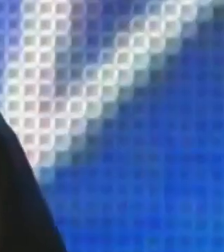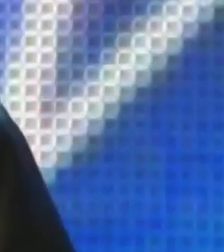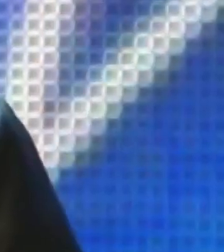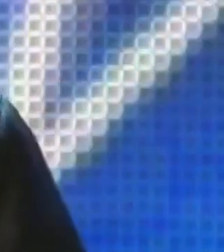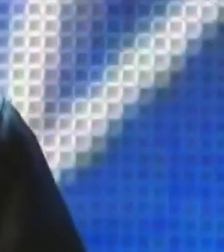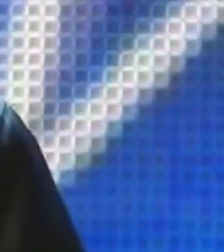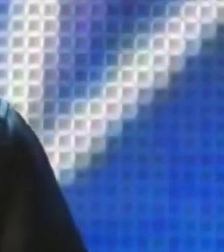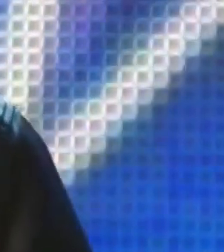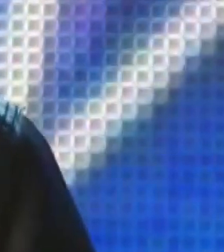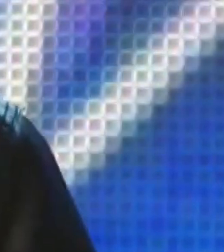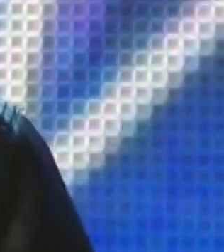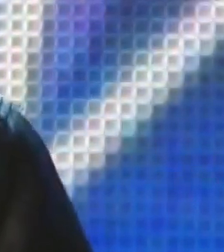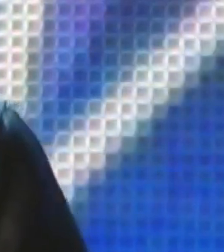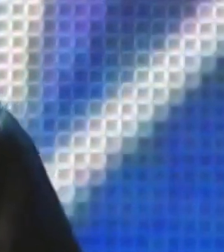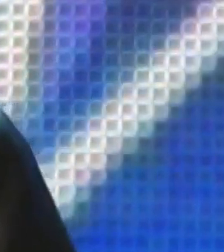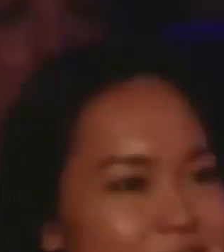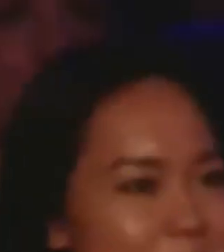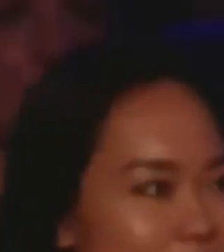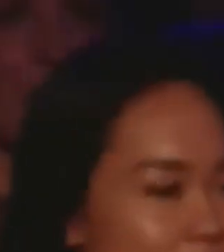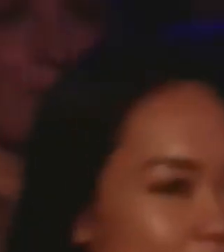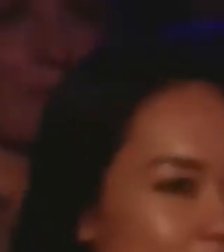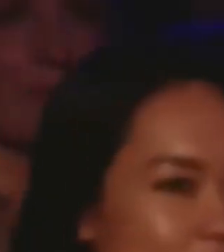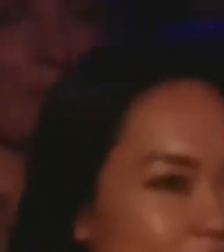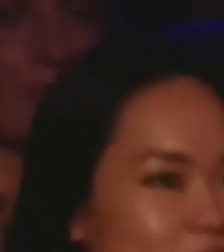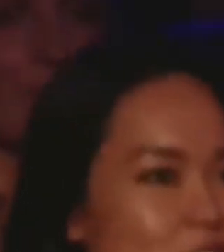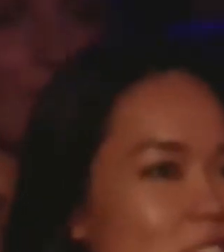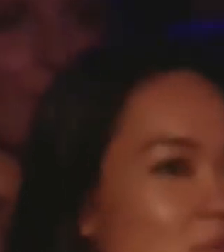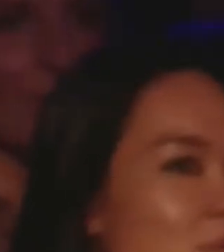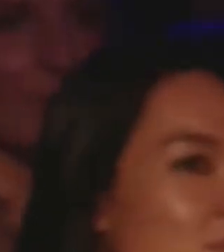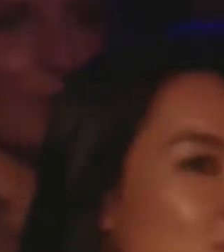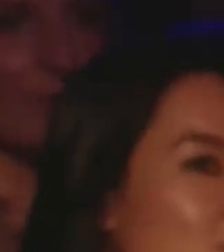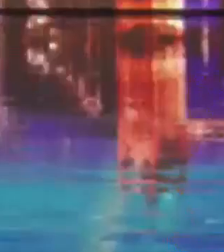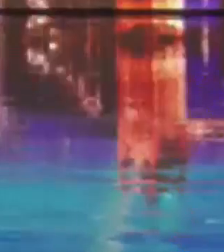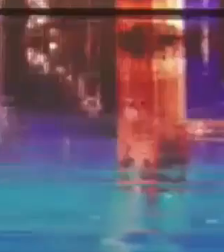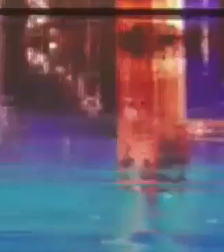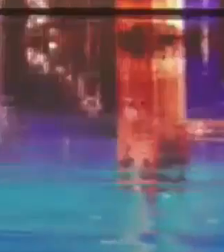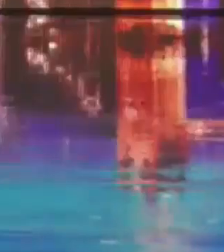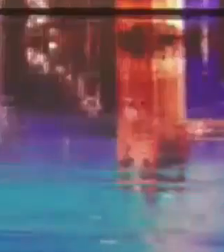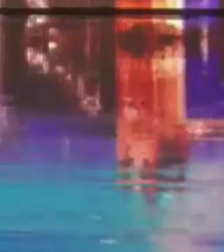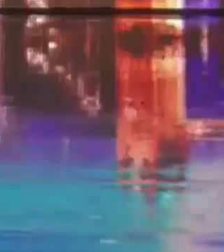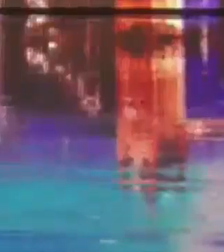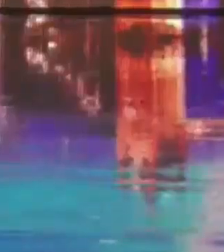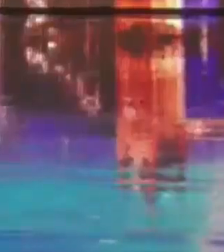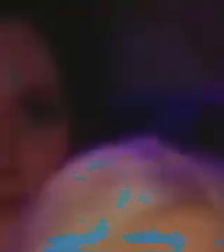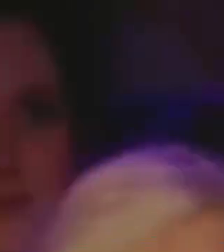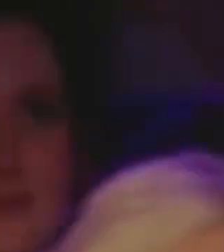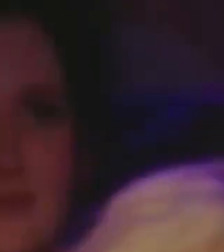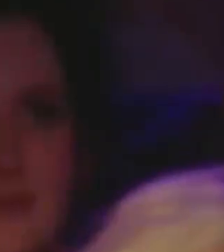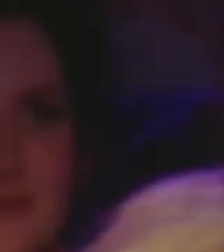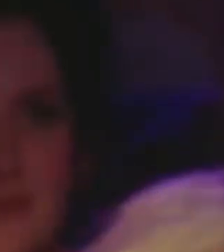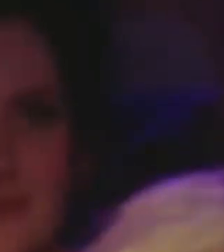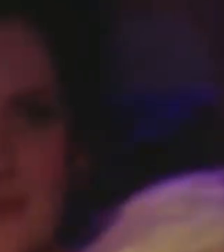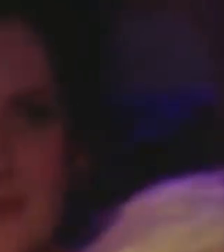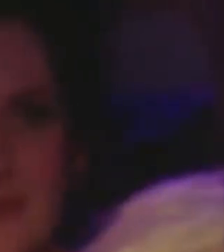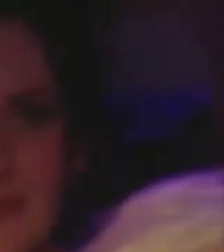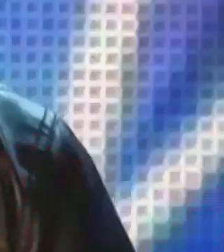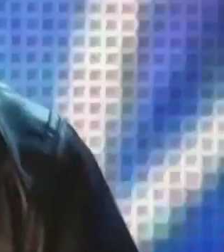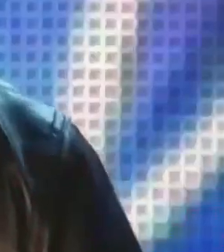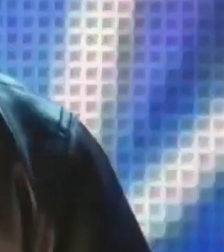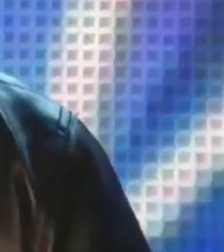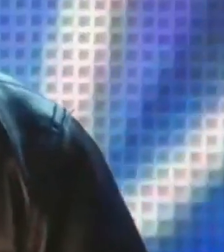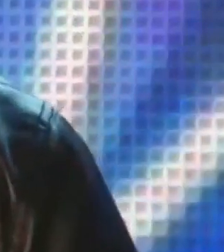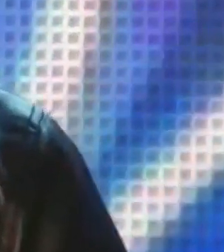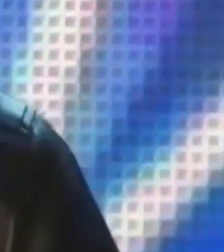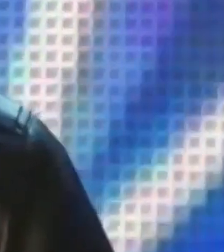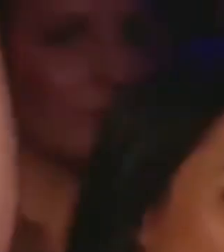Where are you from? I'm from Canada. Are you living in the UK or you? I'm not. No, I came here just for this. So. How old are you, Darcy? I'm